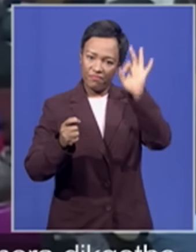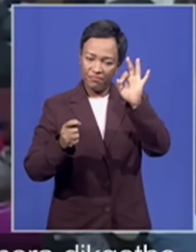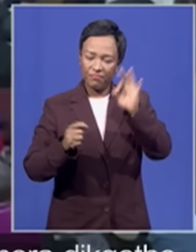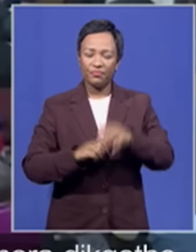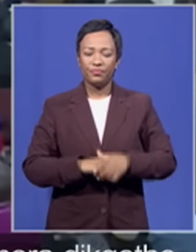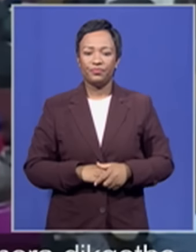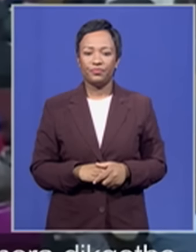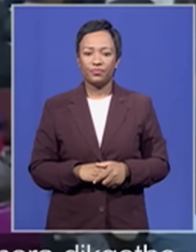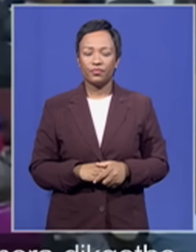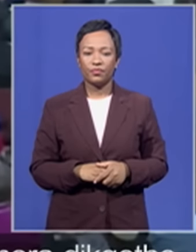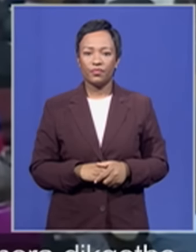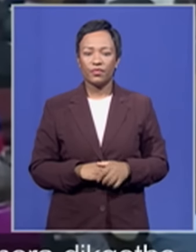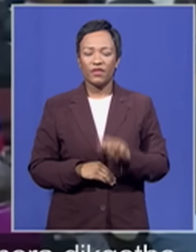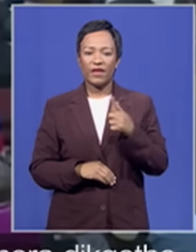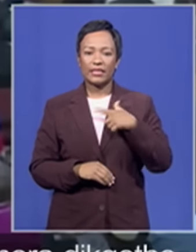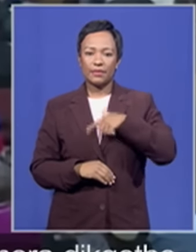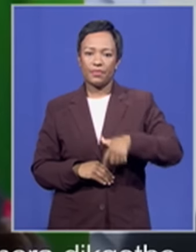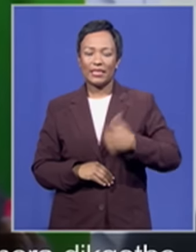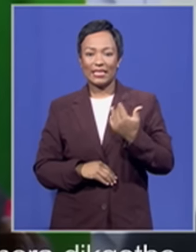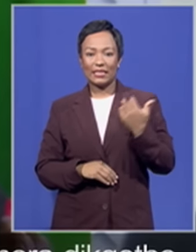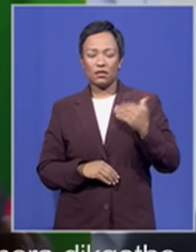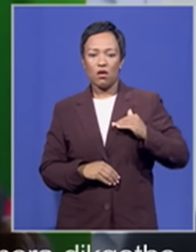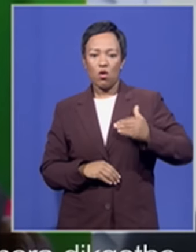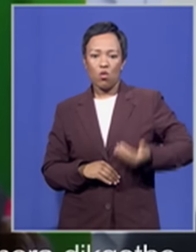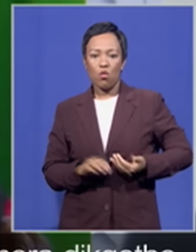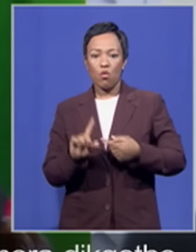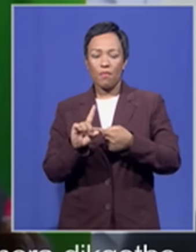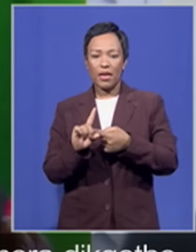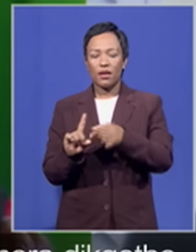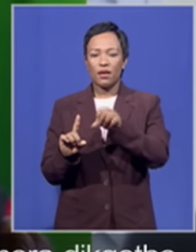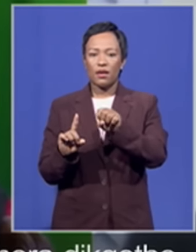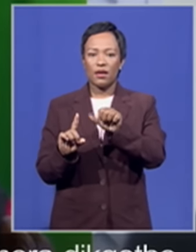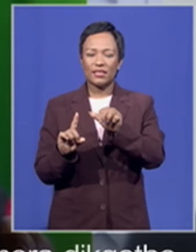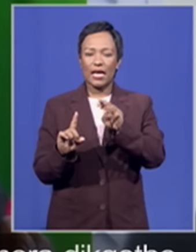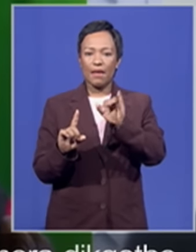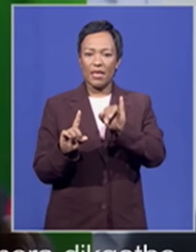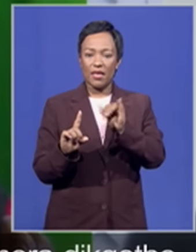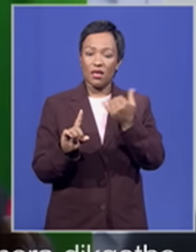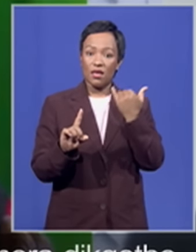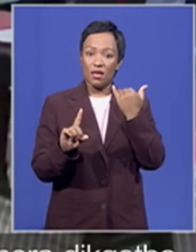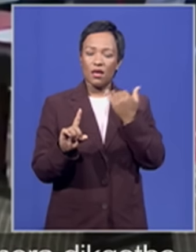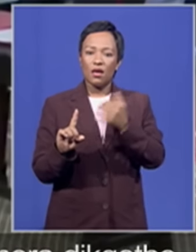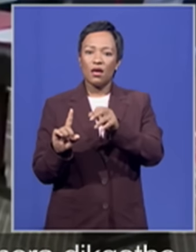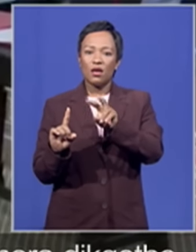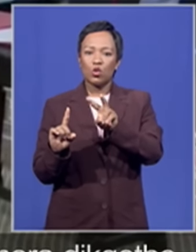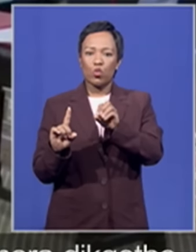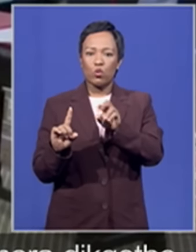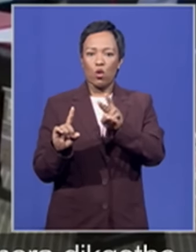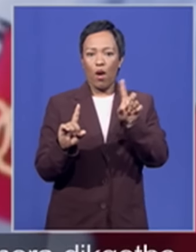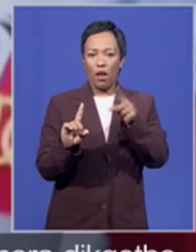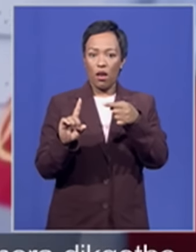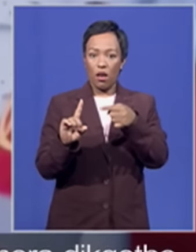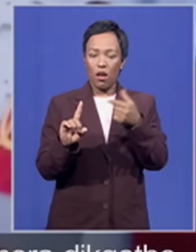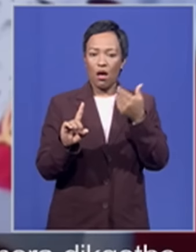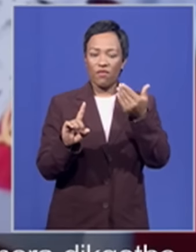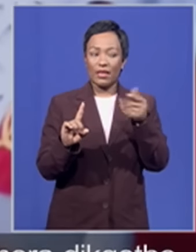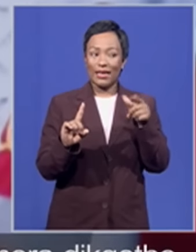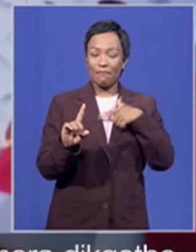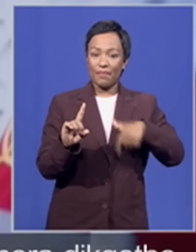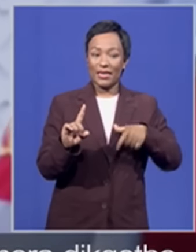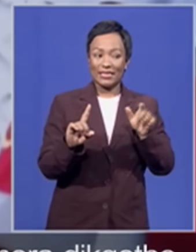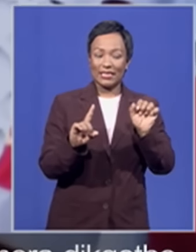Mo presidente wa pele wa mosadi wa naha ya Tanzania Samia Hassan o kene pusong ka 2021 ka mora hlokahala mo presidente wa mehleng